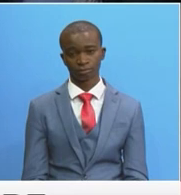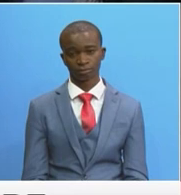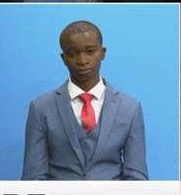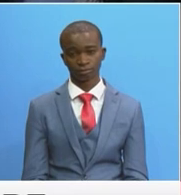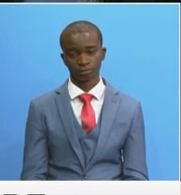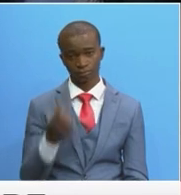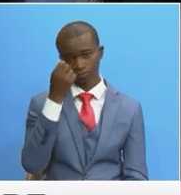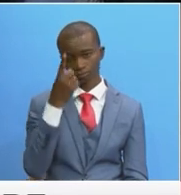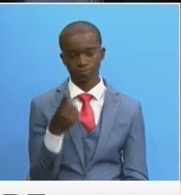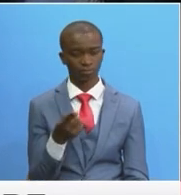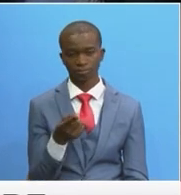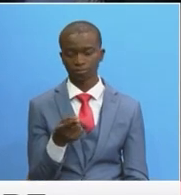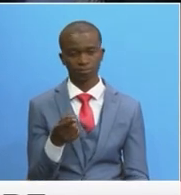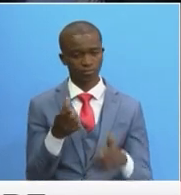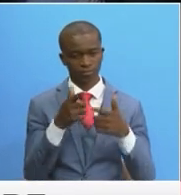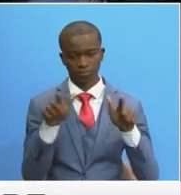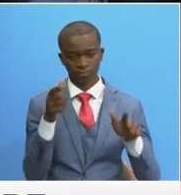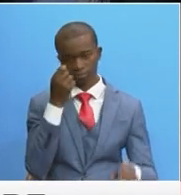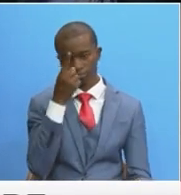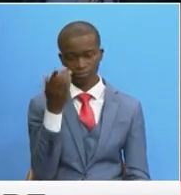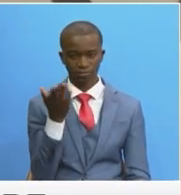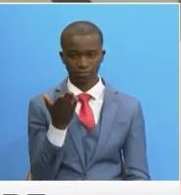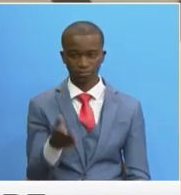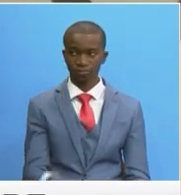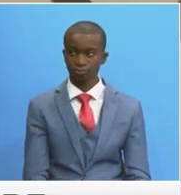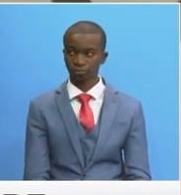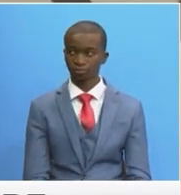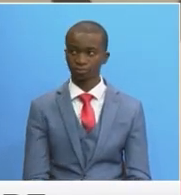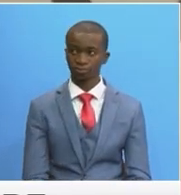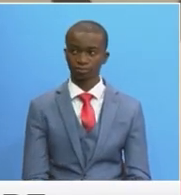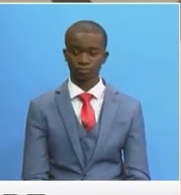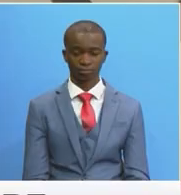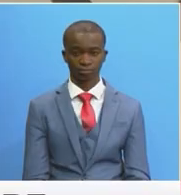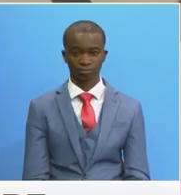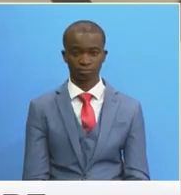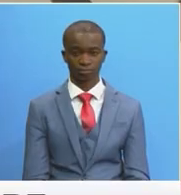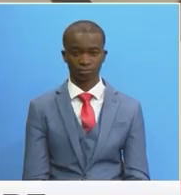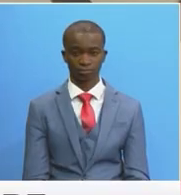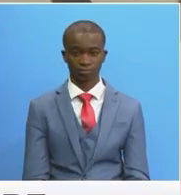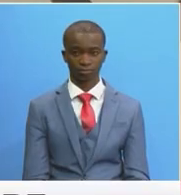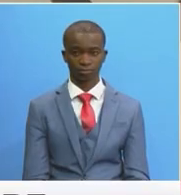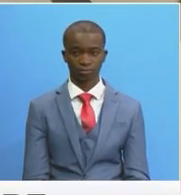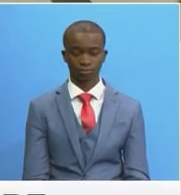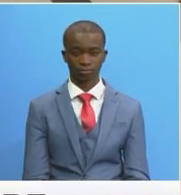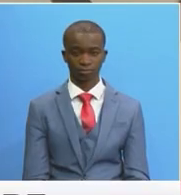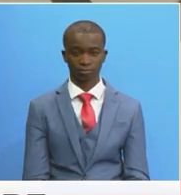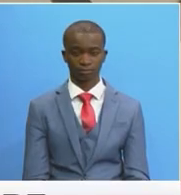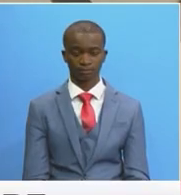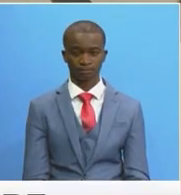permettre d'échanger des informations, de communiquer entre la Zambie et le Burundi ainsi que d'autres pays.